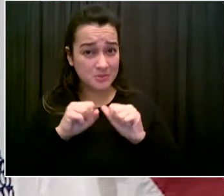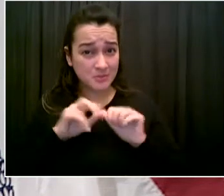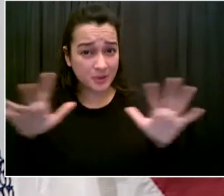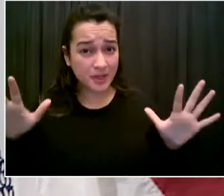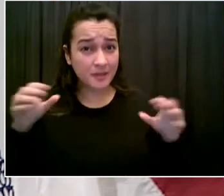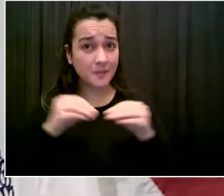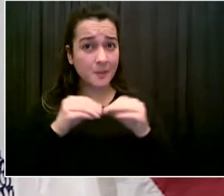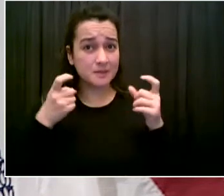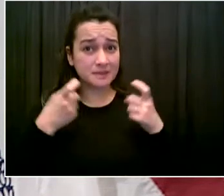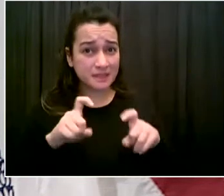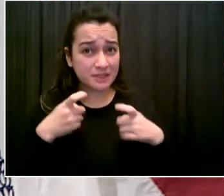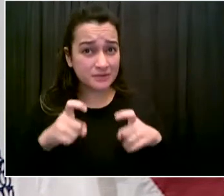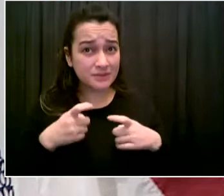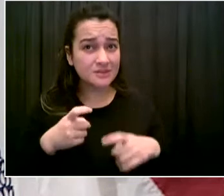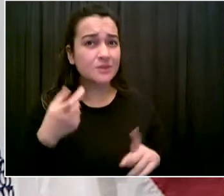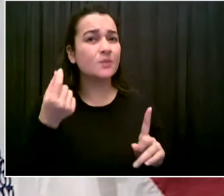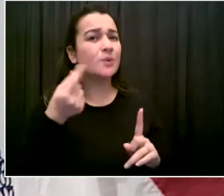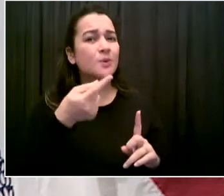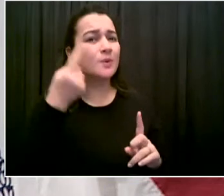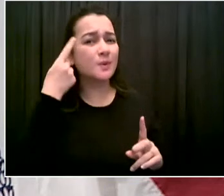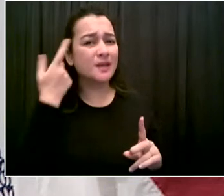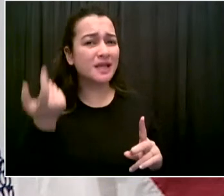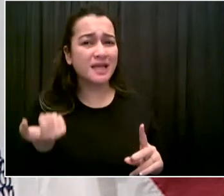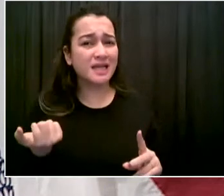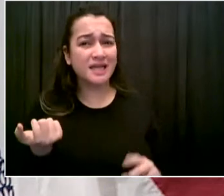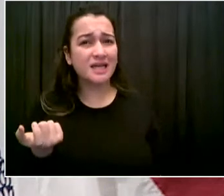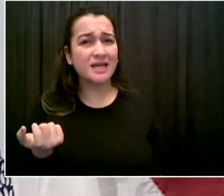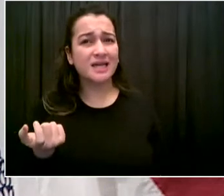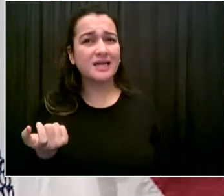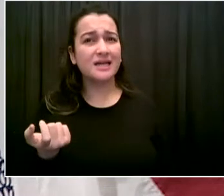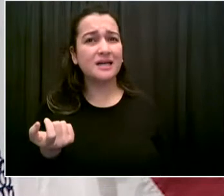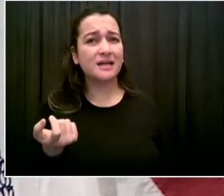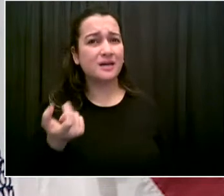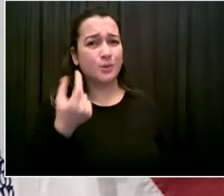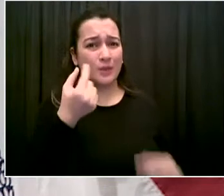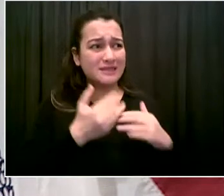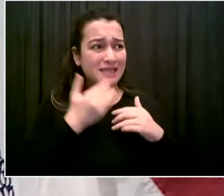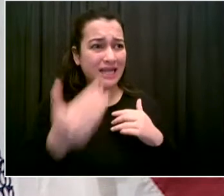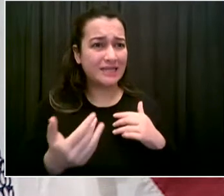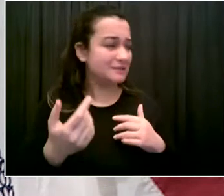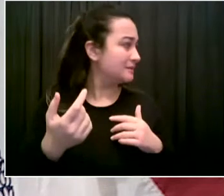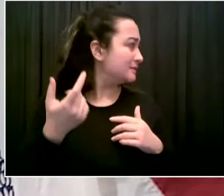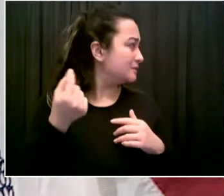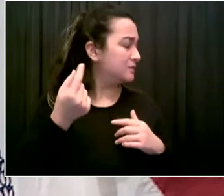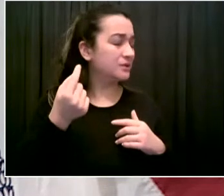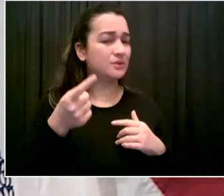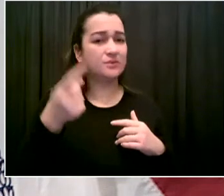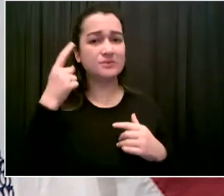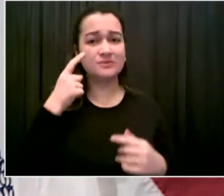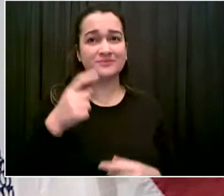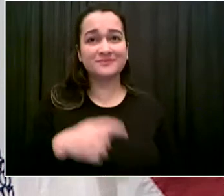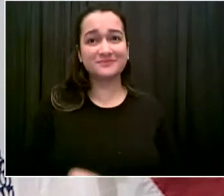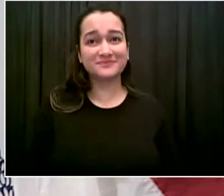any idea that what is next on contagious new variant?